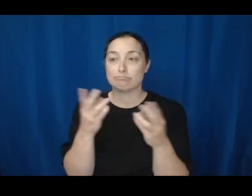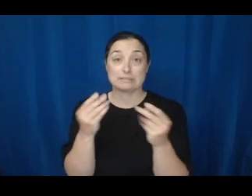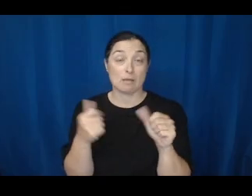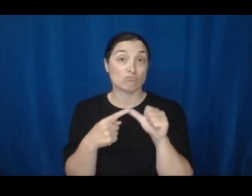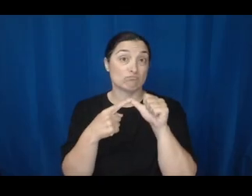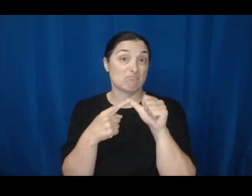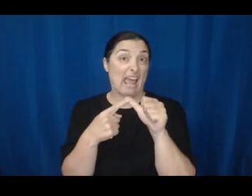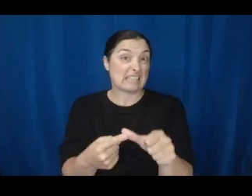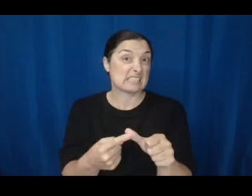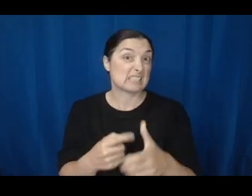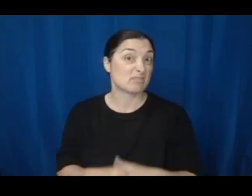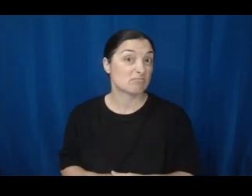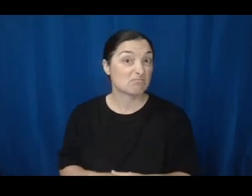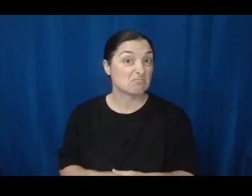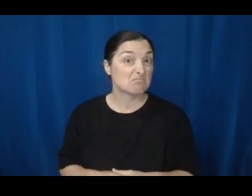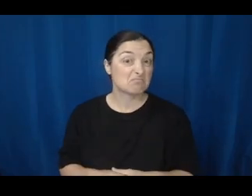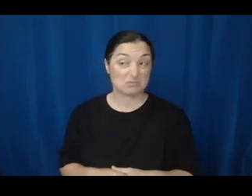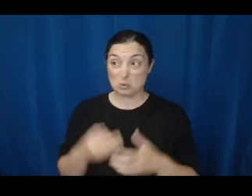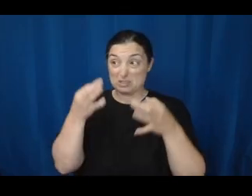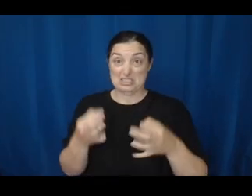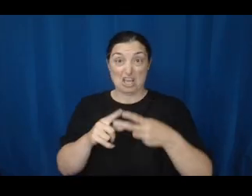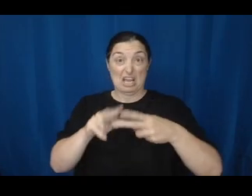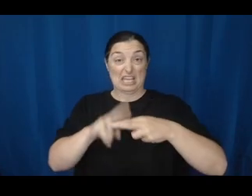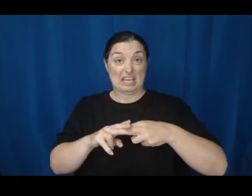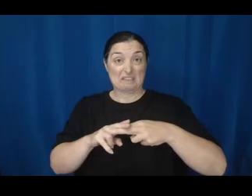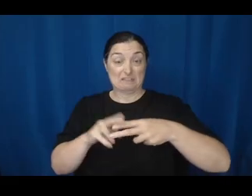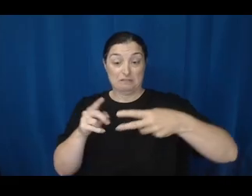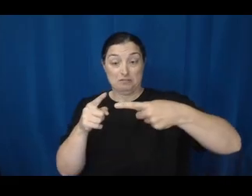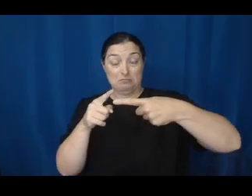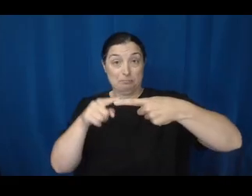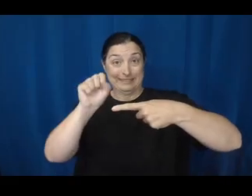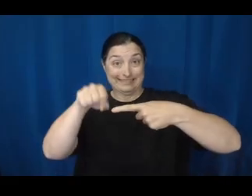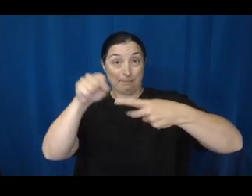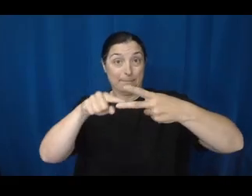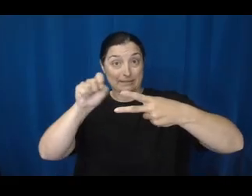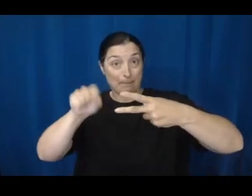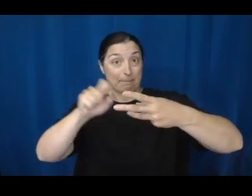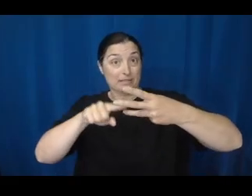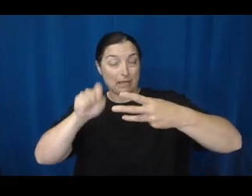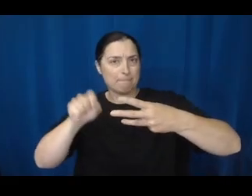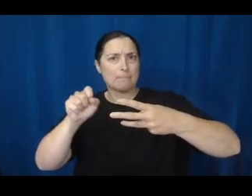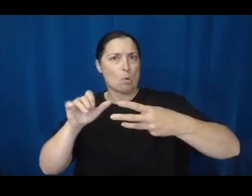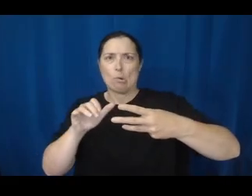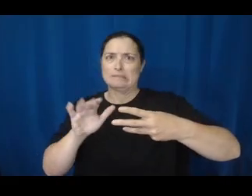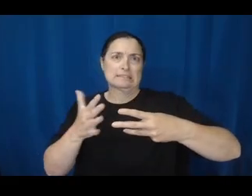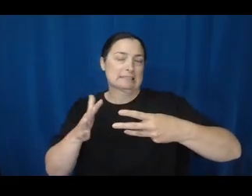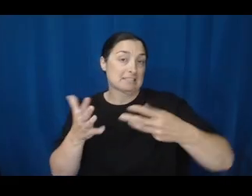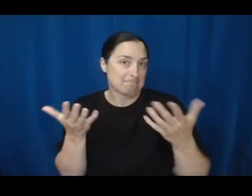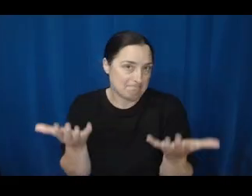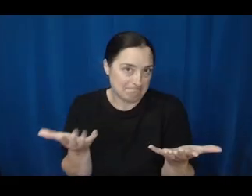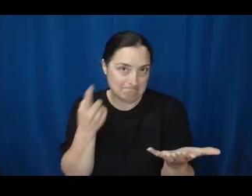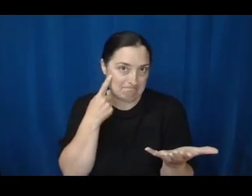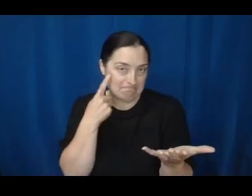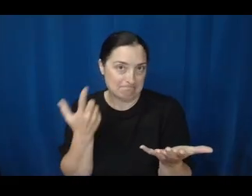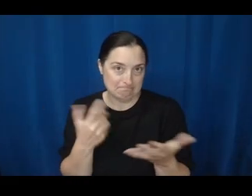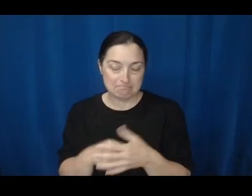questions, so that we can decide whether this movement has been a kind of a right-headed in a sense that it has been able to keep the